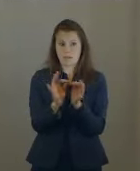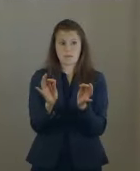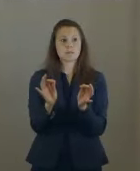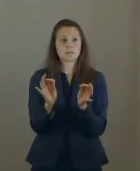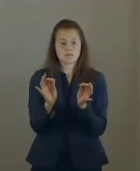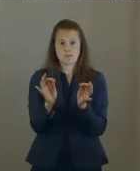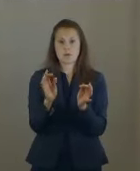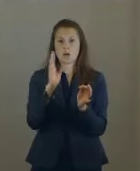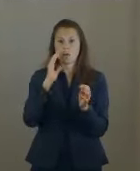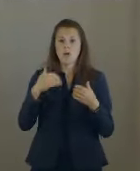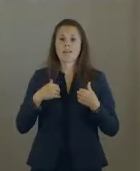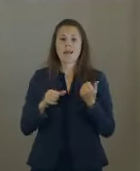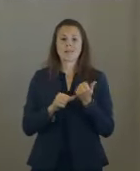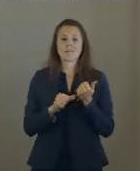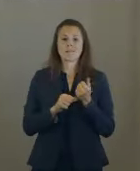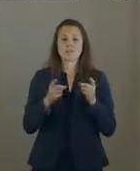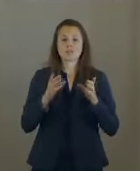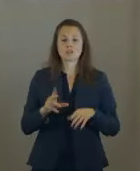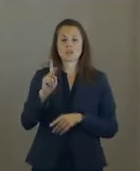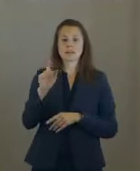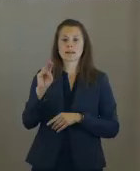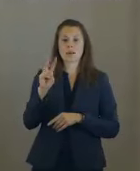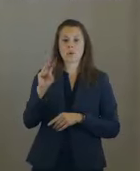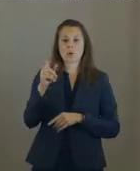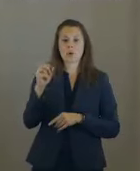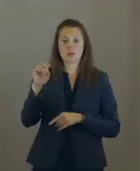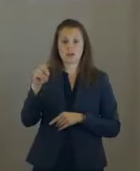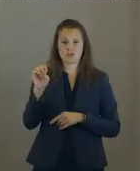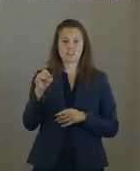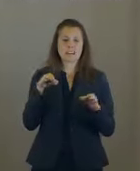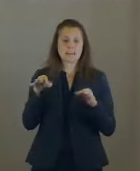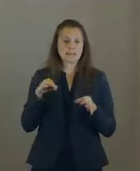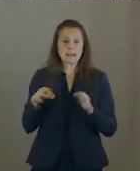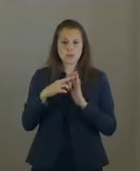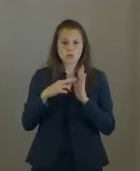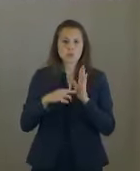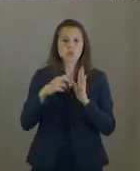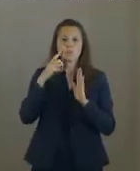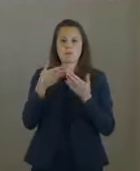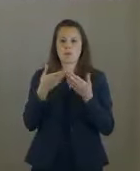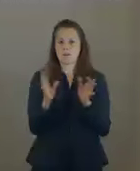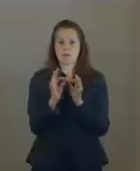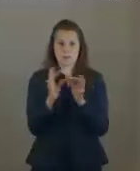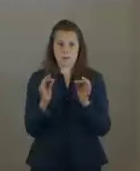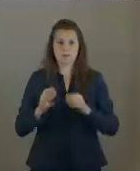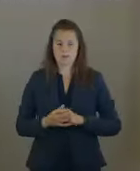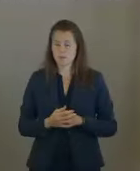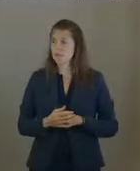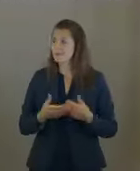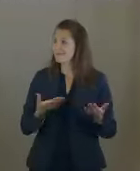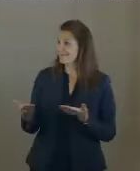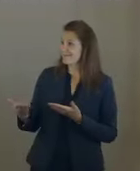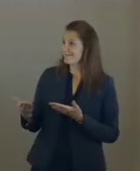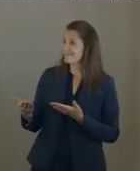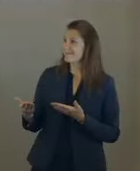We'll have Deputy Executive Director Kim Woolridge provide the public comment protocol for those who wish to give public comment. Deputy